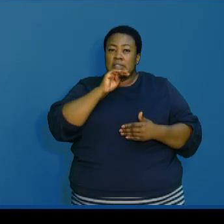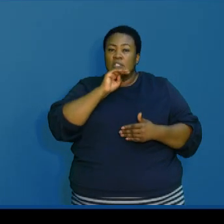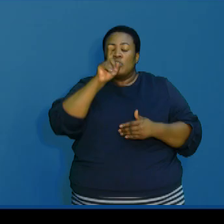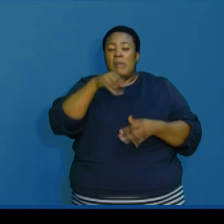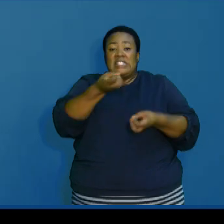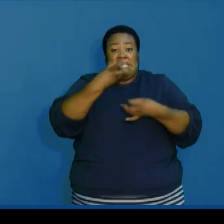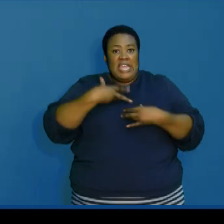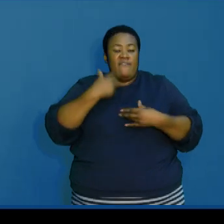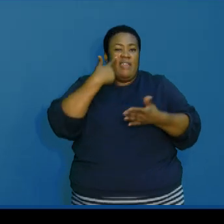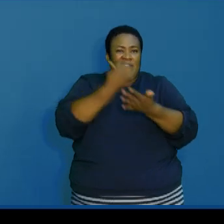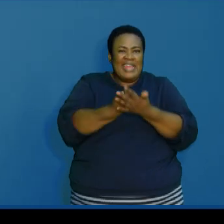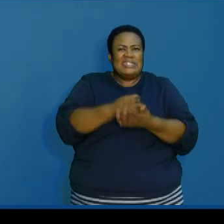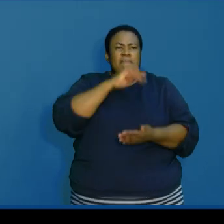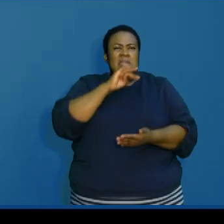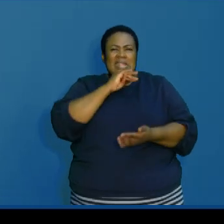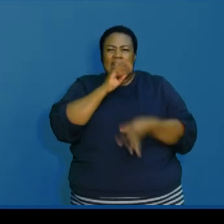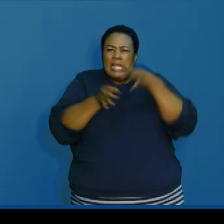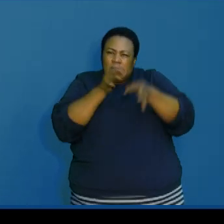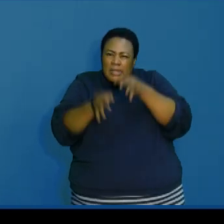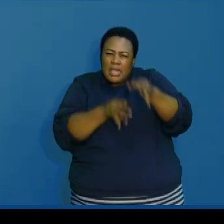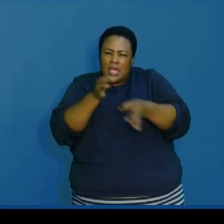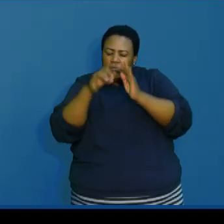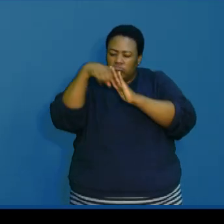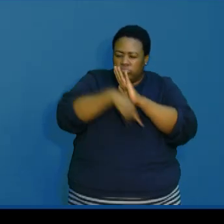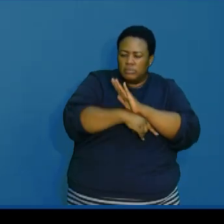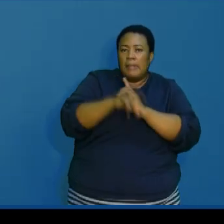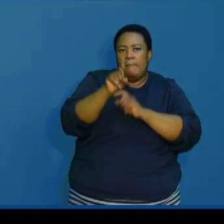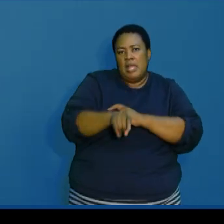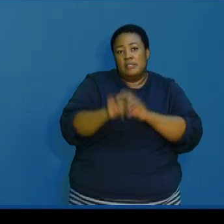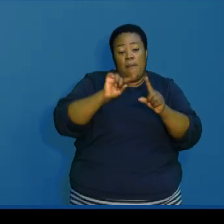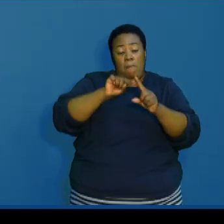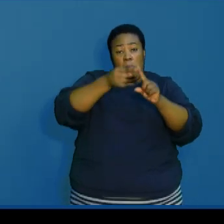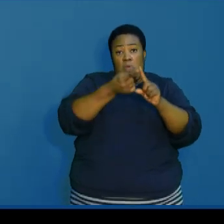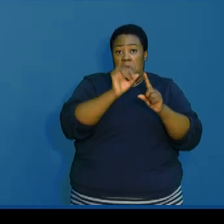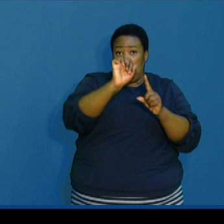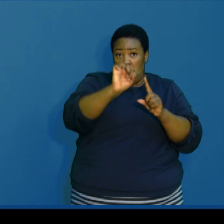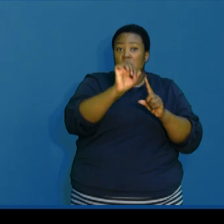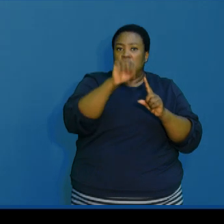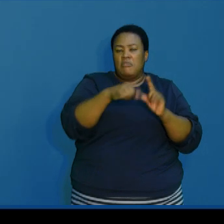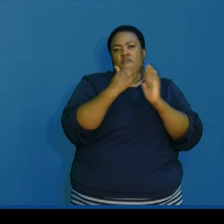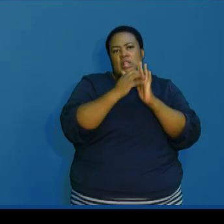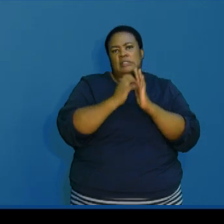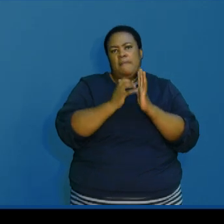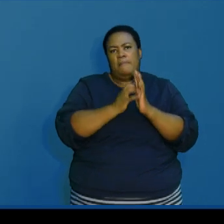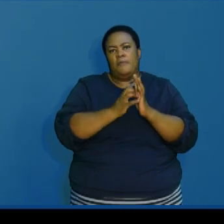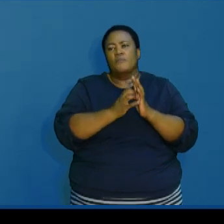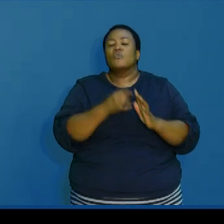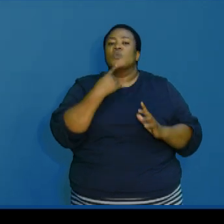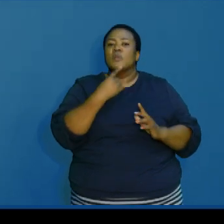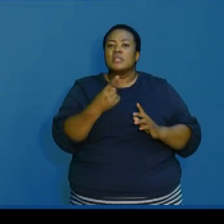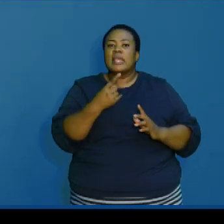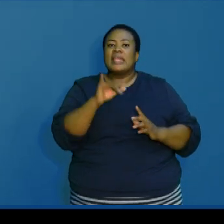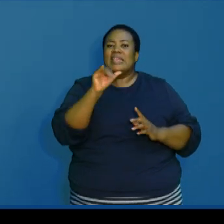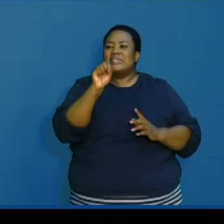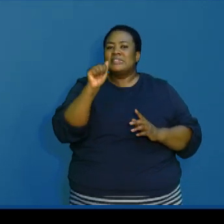and meaning and explanation. So you give your point. For example, Isabel is a symbol of